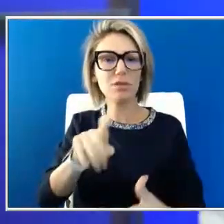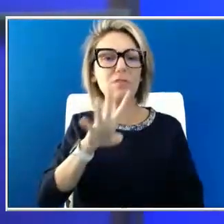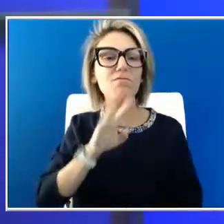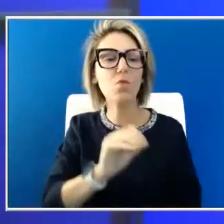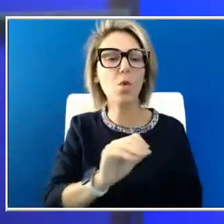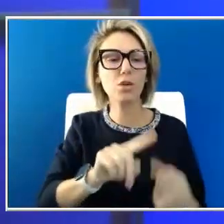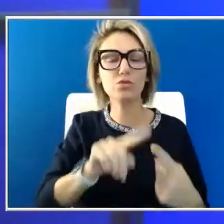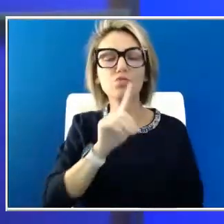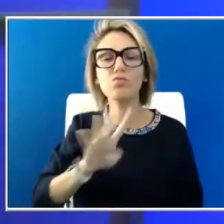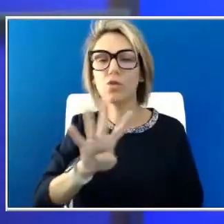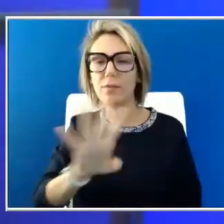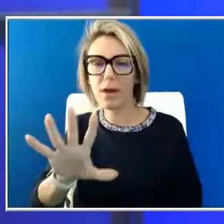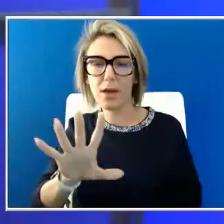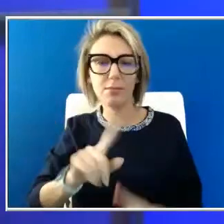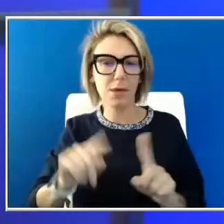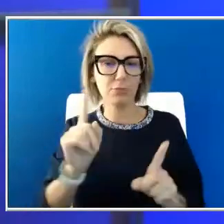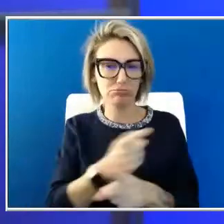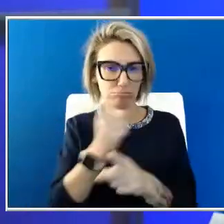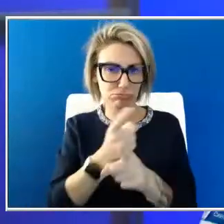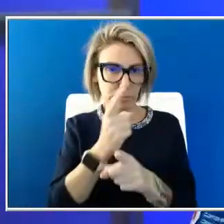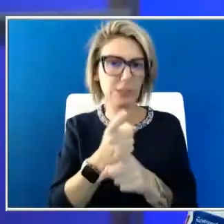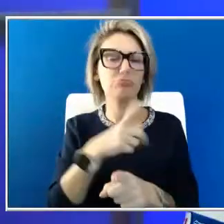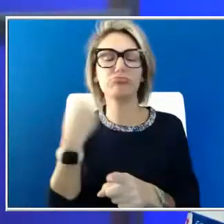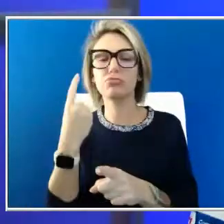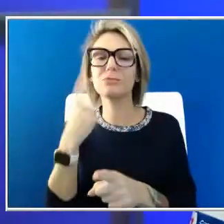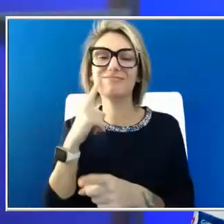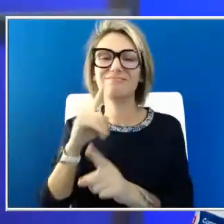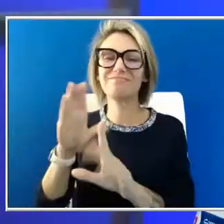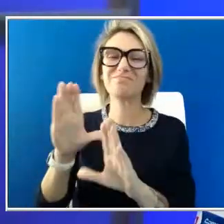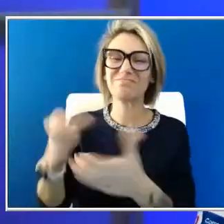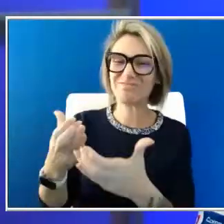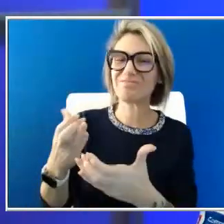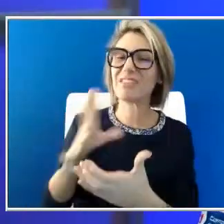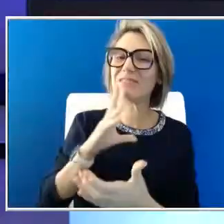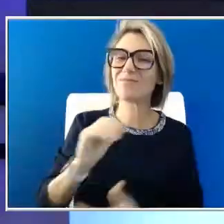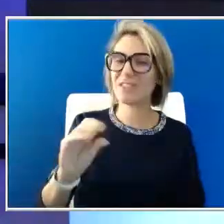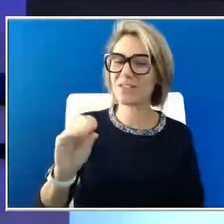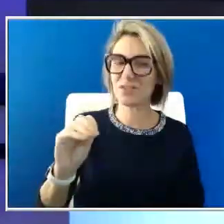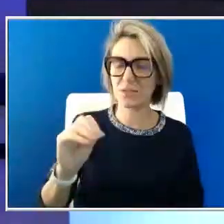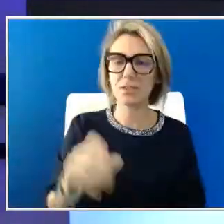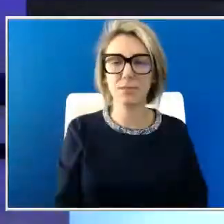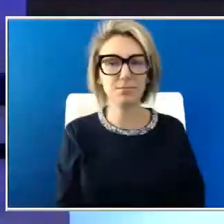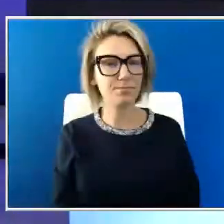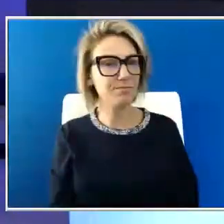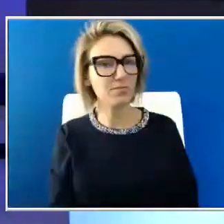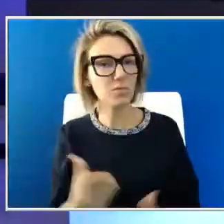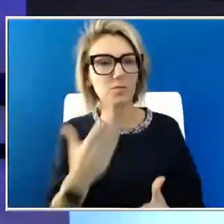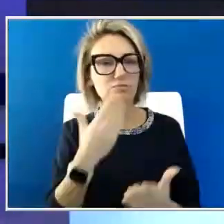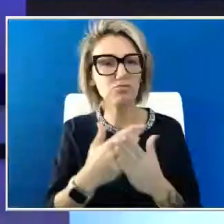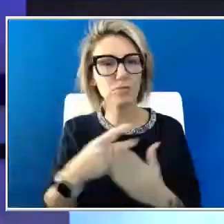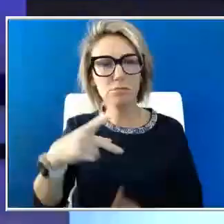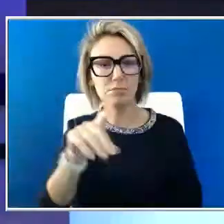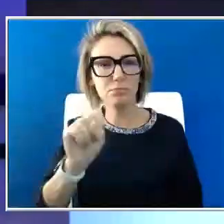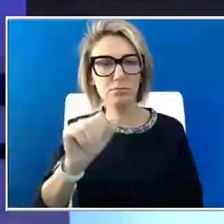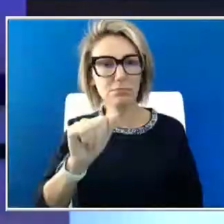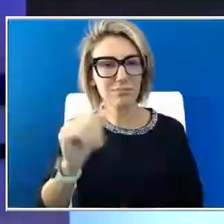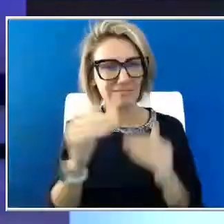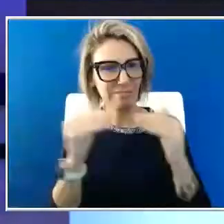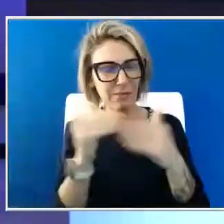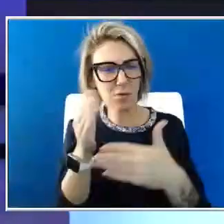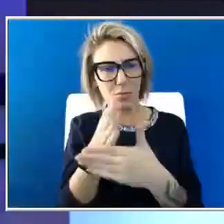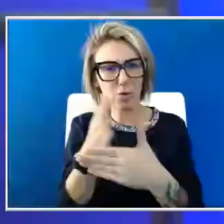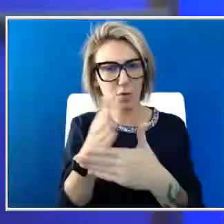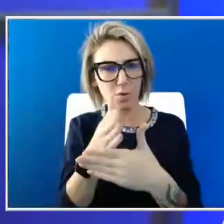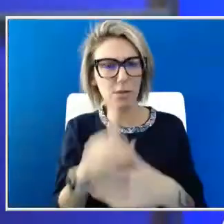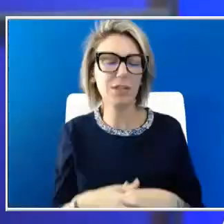45. But for regular risk men, age 50 is when we start screening on a yearly basis. And what's a good PSA level? What should it be between? Yeah, there's some